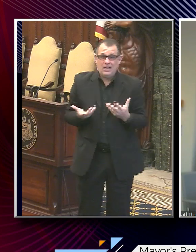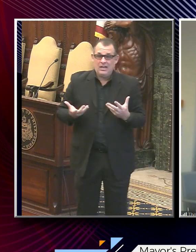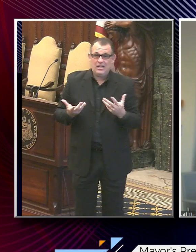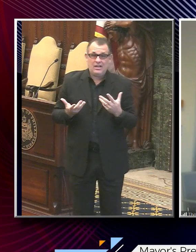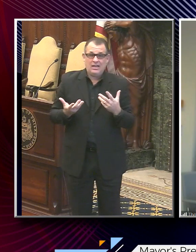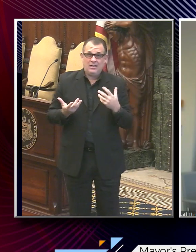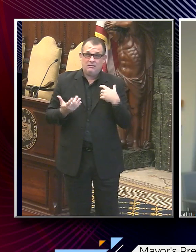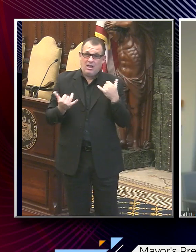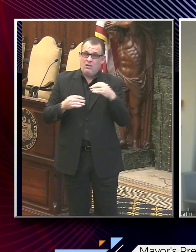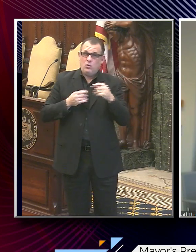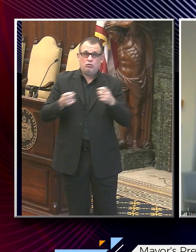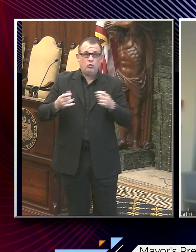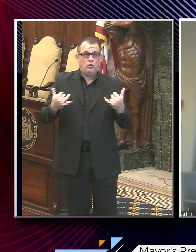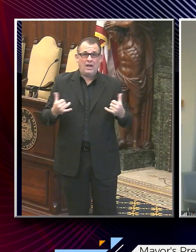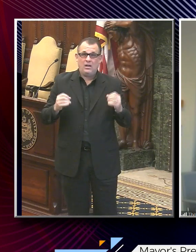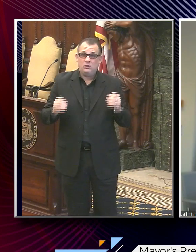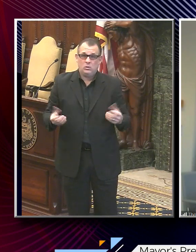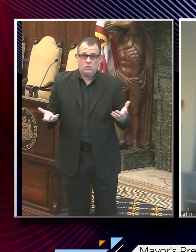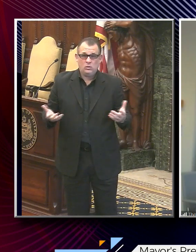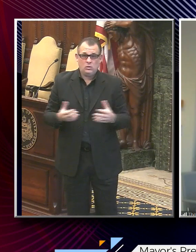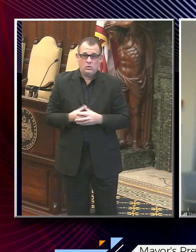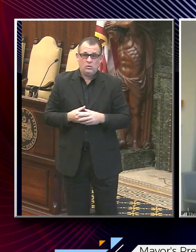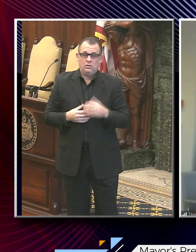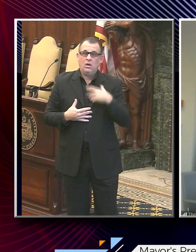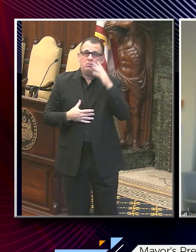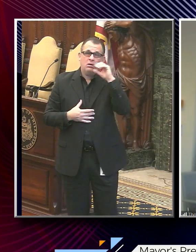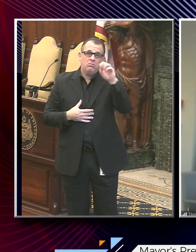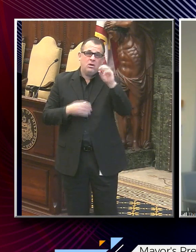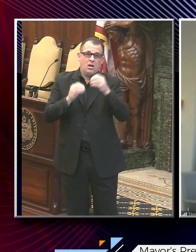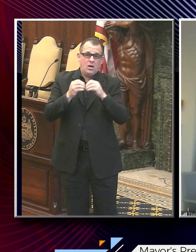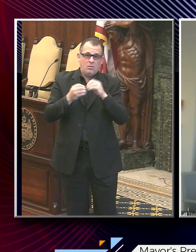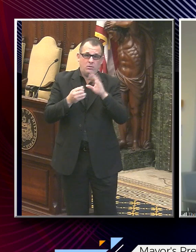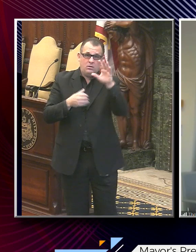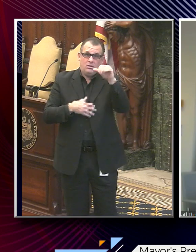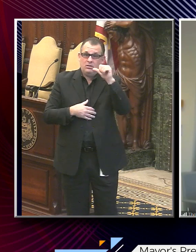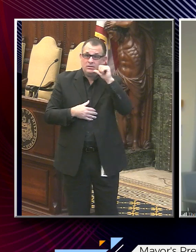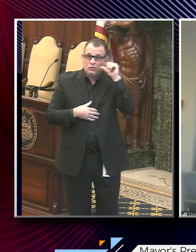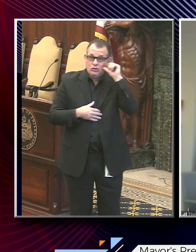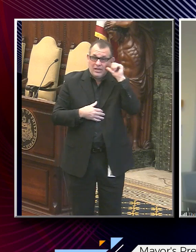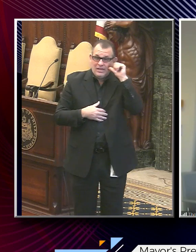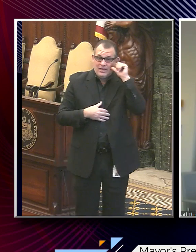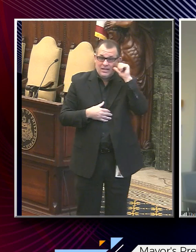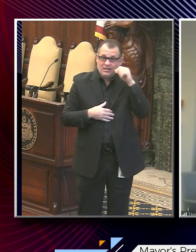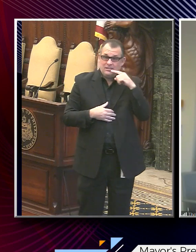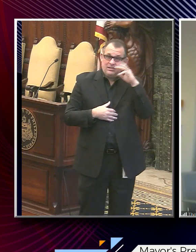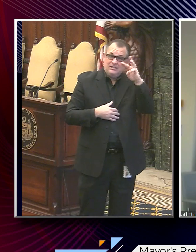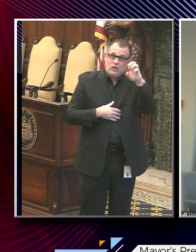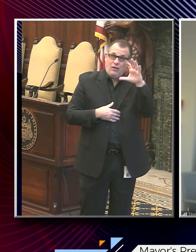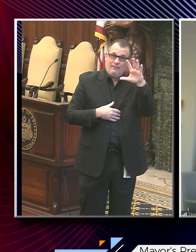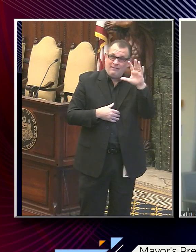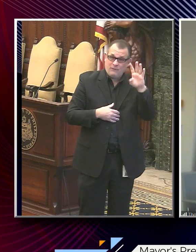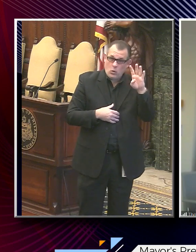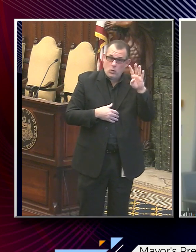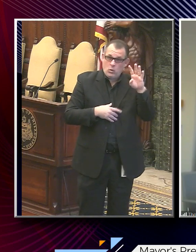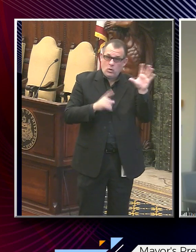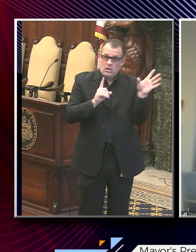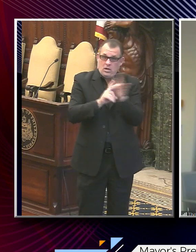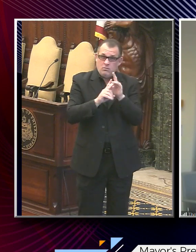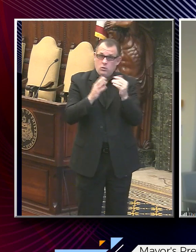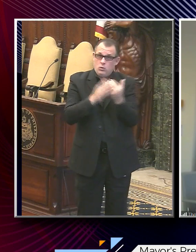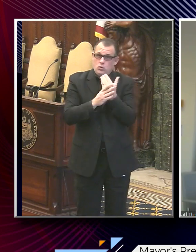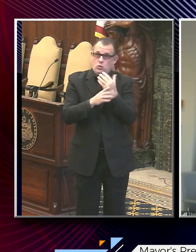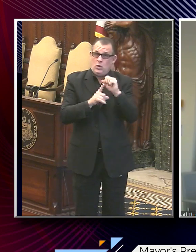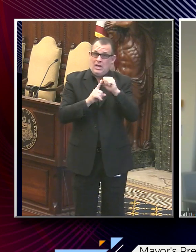the consequences. First, a few numbers. Since yesterday, we've identified 654 cases of the coronavirus infection in Philadelphia